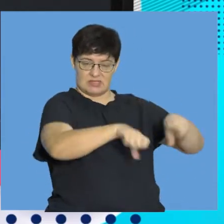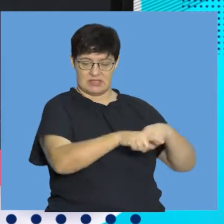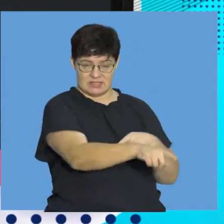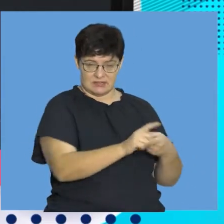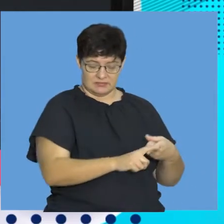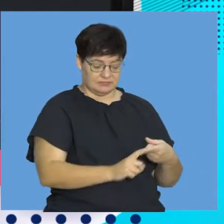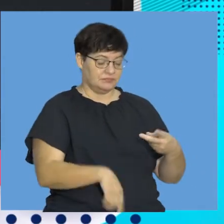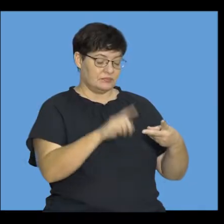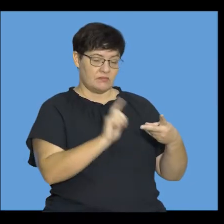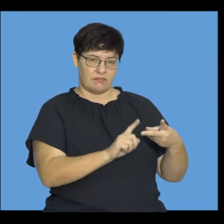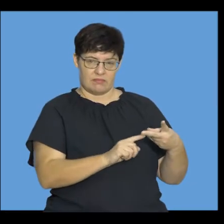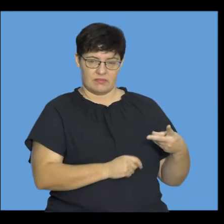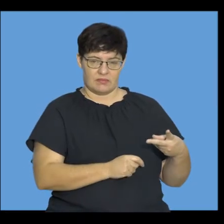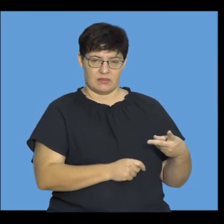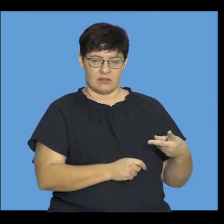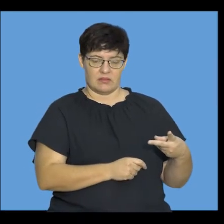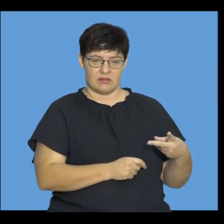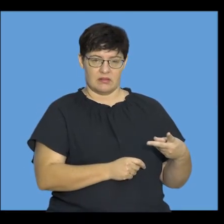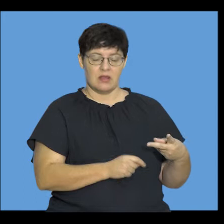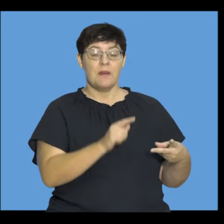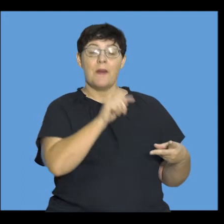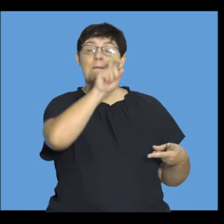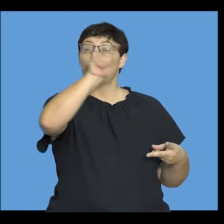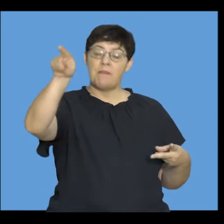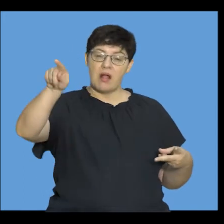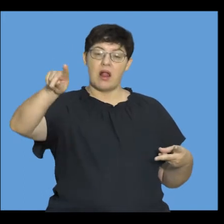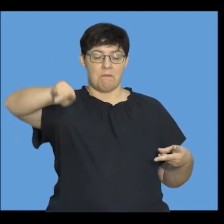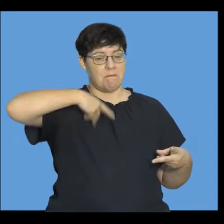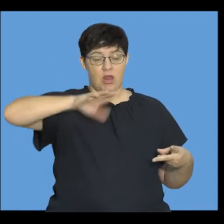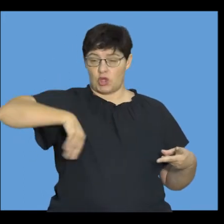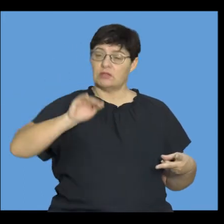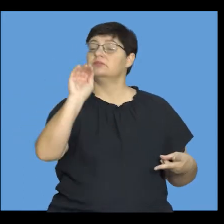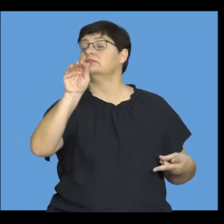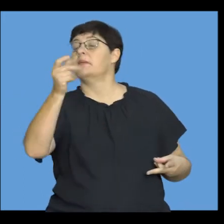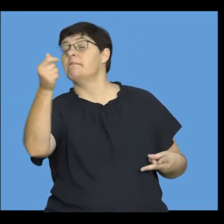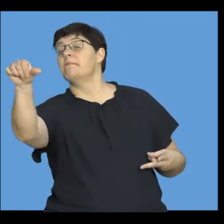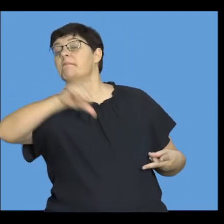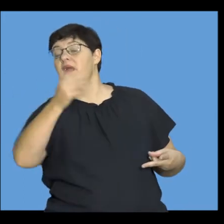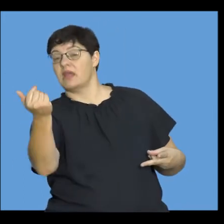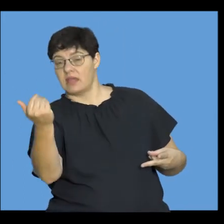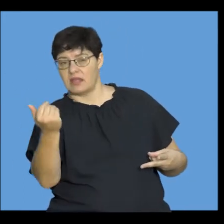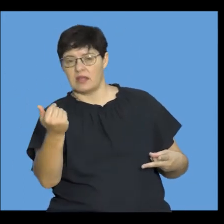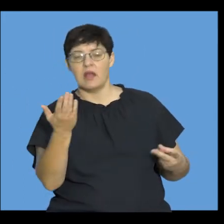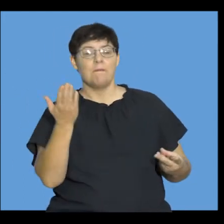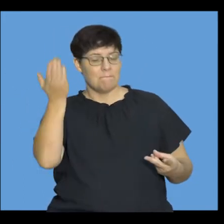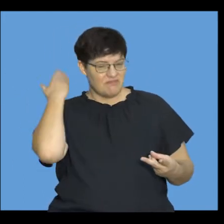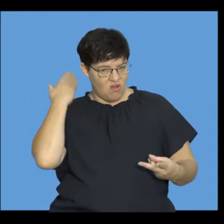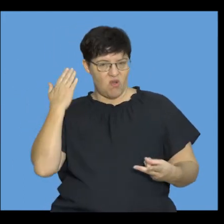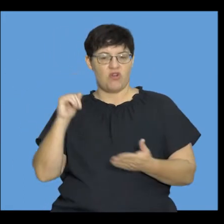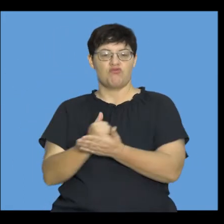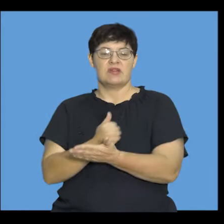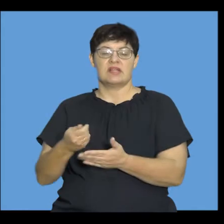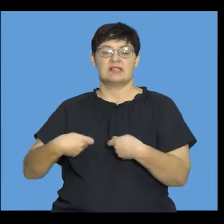receipt. Then you have collections from debtors. Clearly, if you have sold goods on